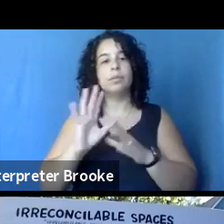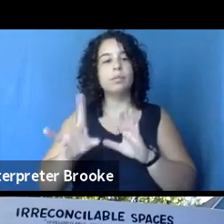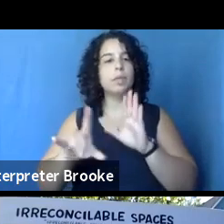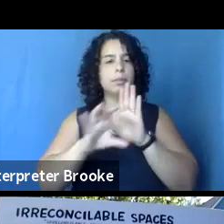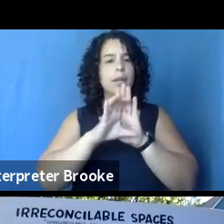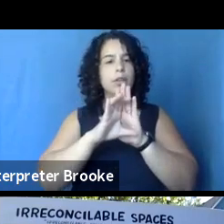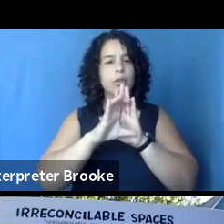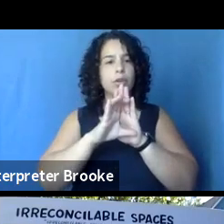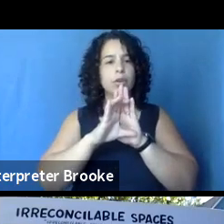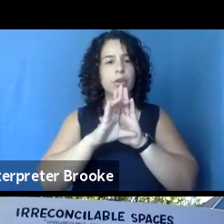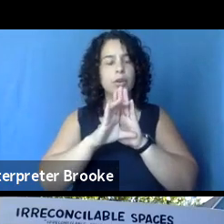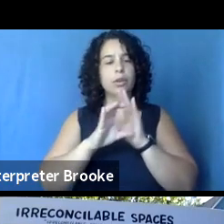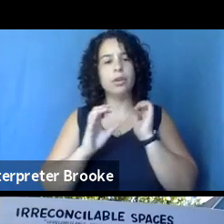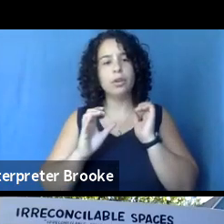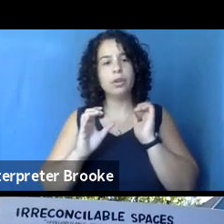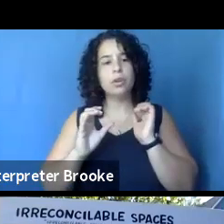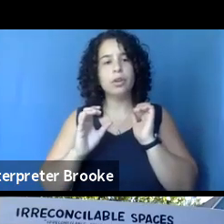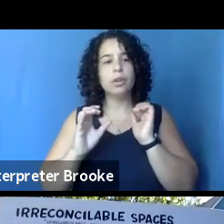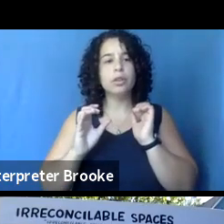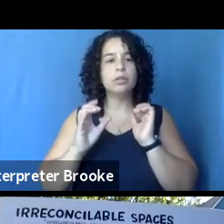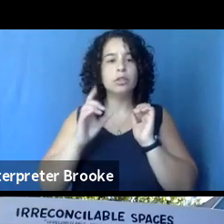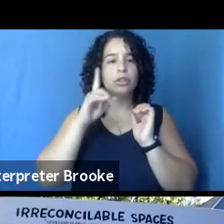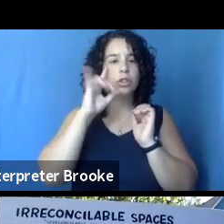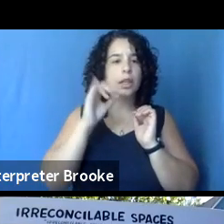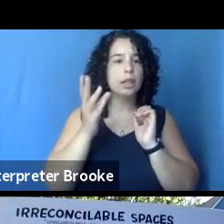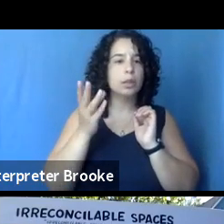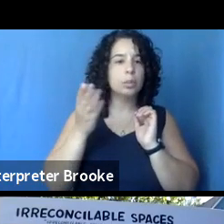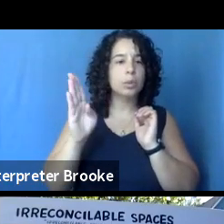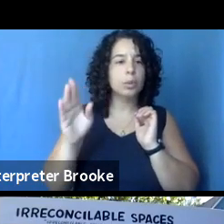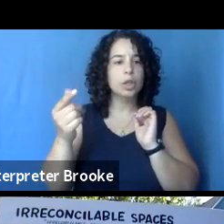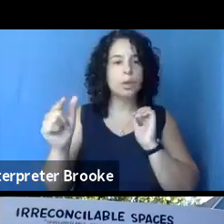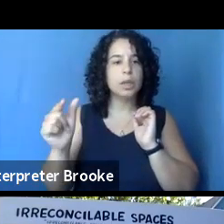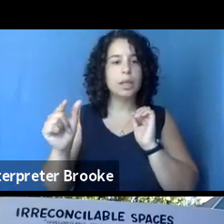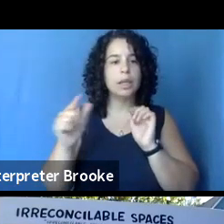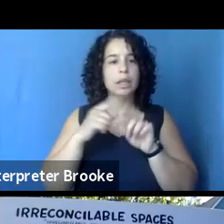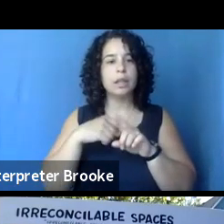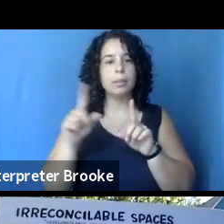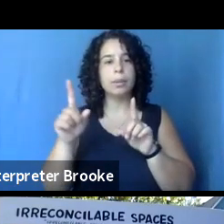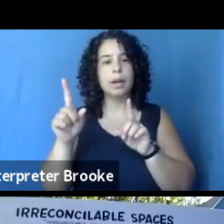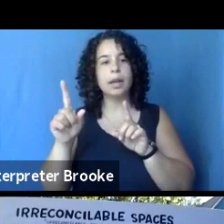bluish green, but all the leaves sort of move sort of fast